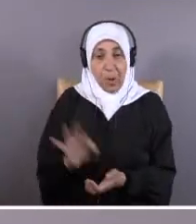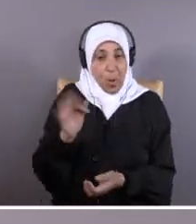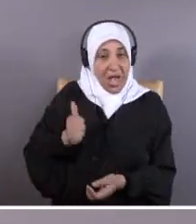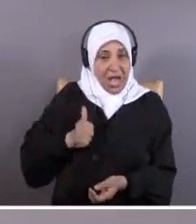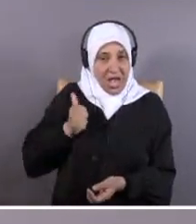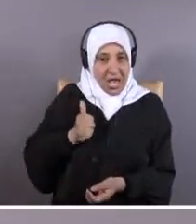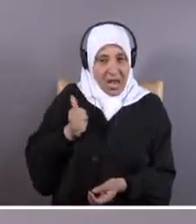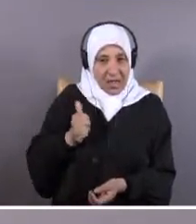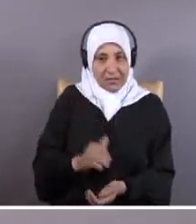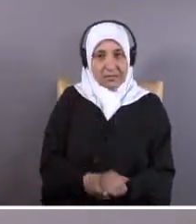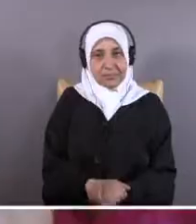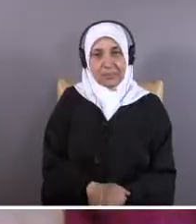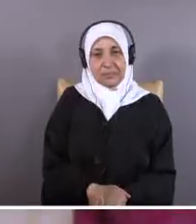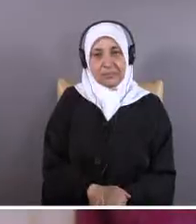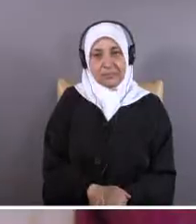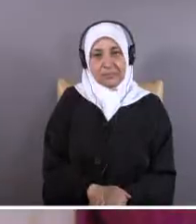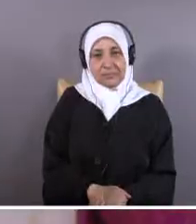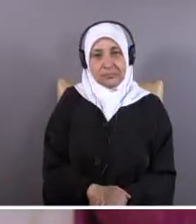stage.